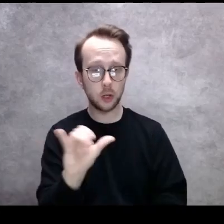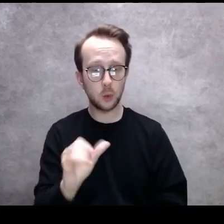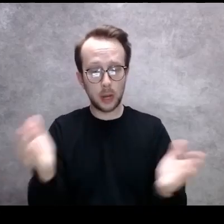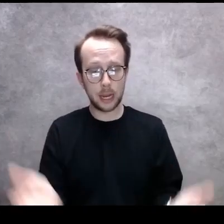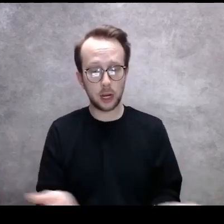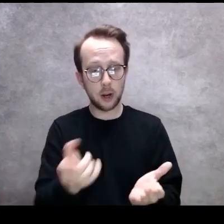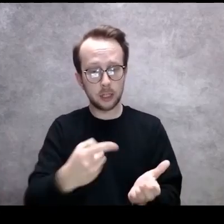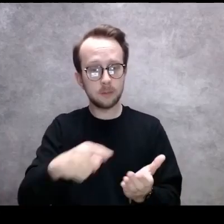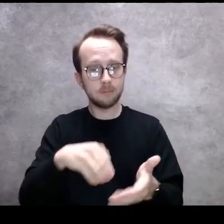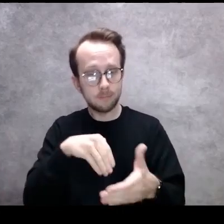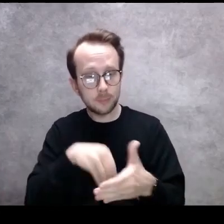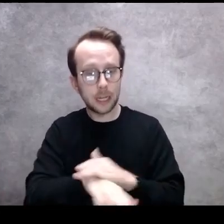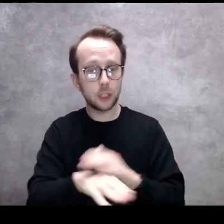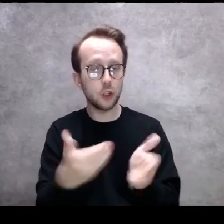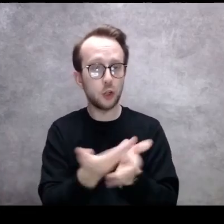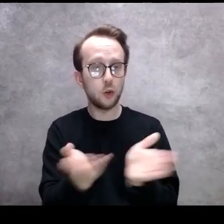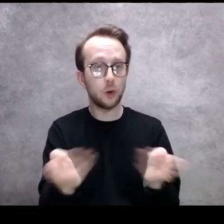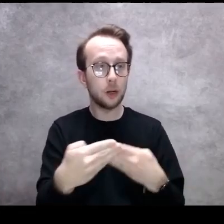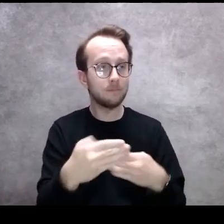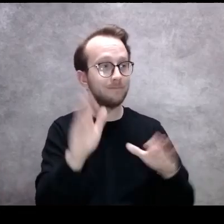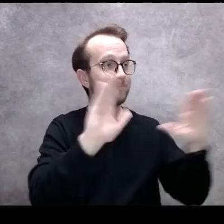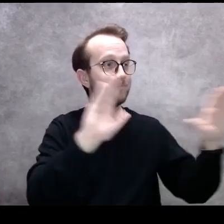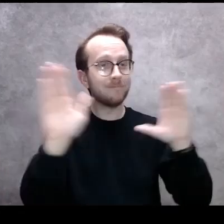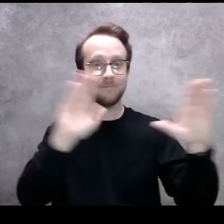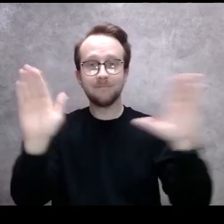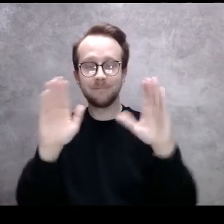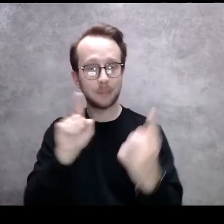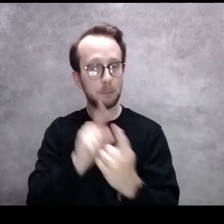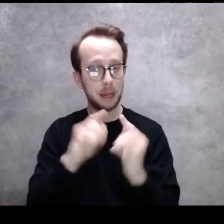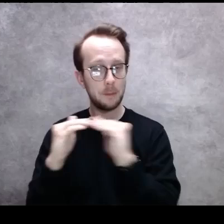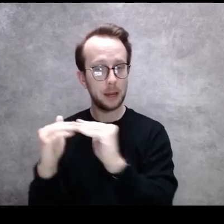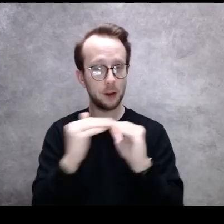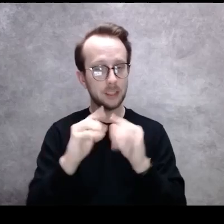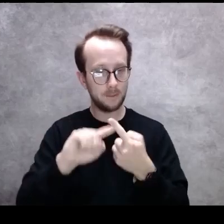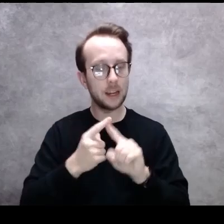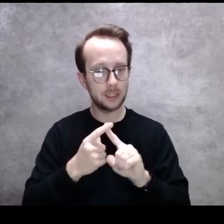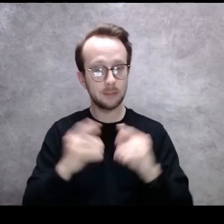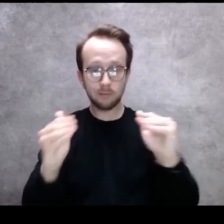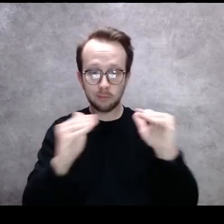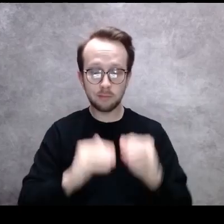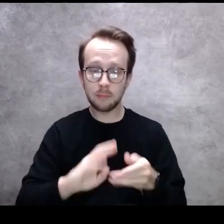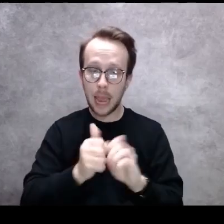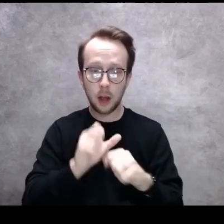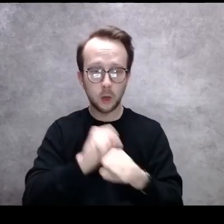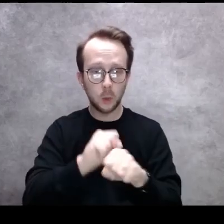greet peers when they enter a room, or the steps for working in a small group on a project.